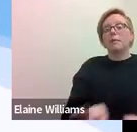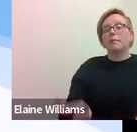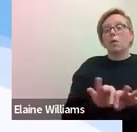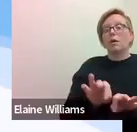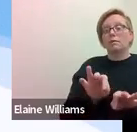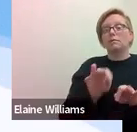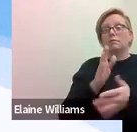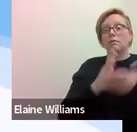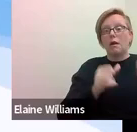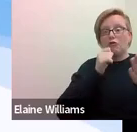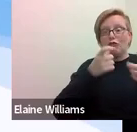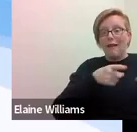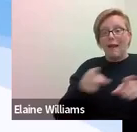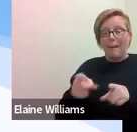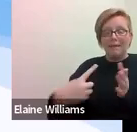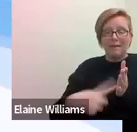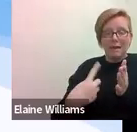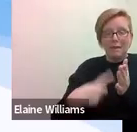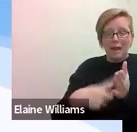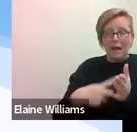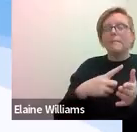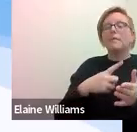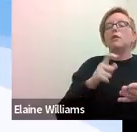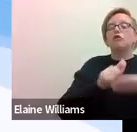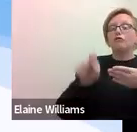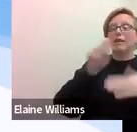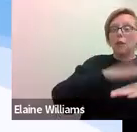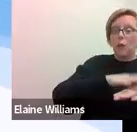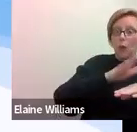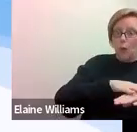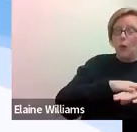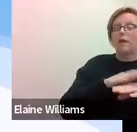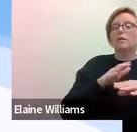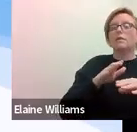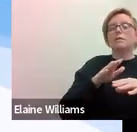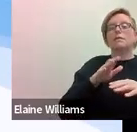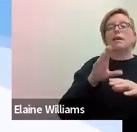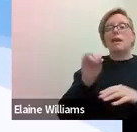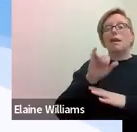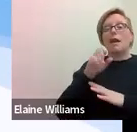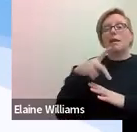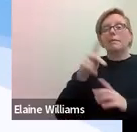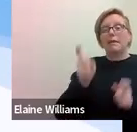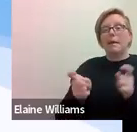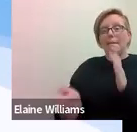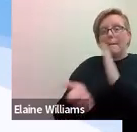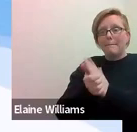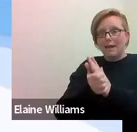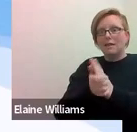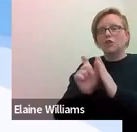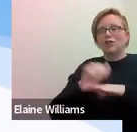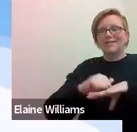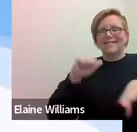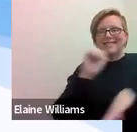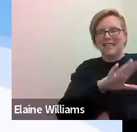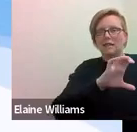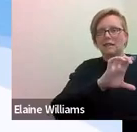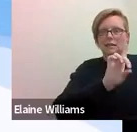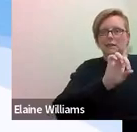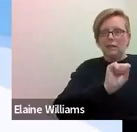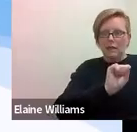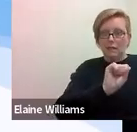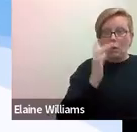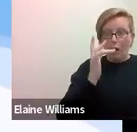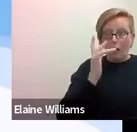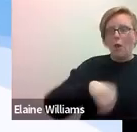the documents, so the written notice and the IEP amendment, should be sent to CDS as well. So we have that information because we